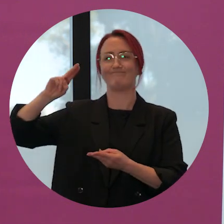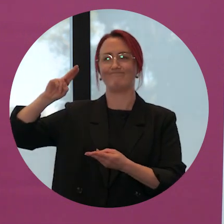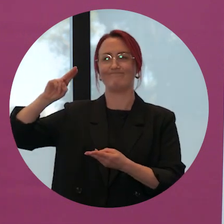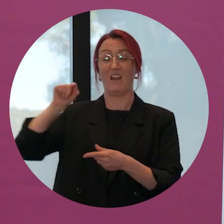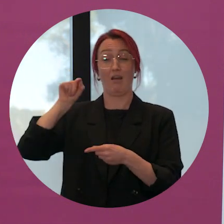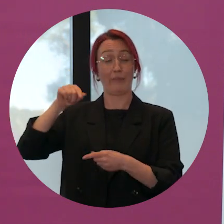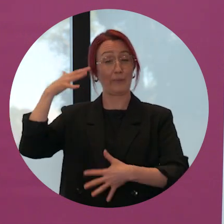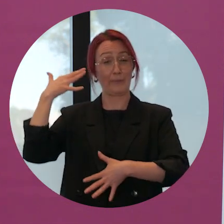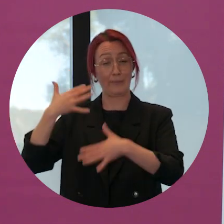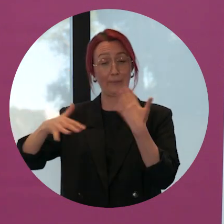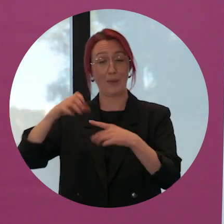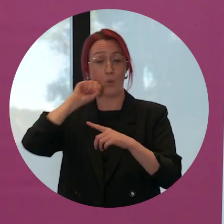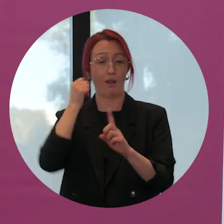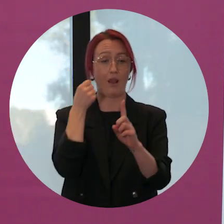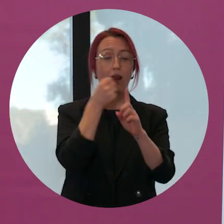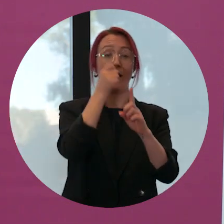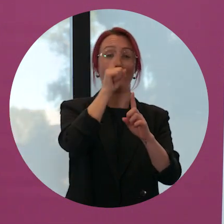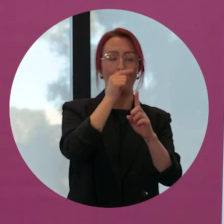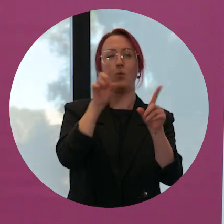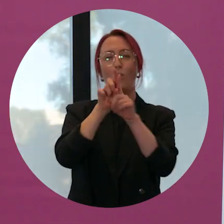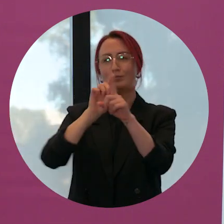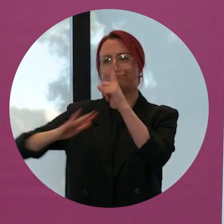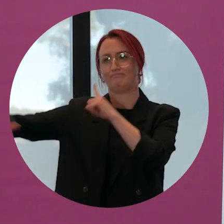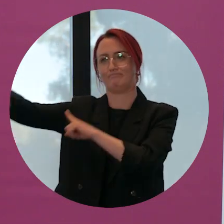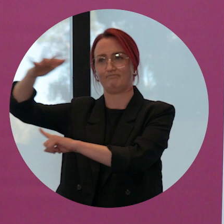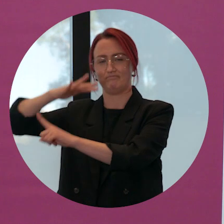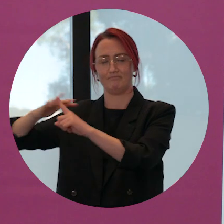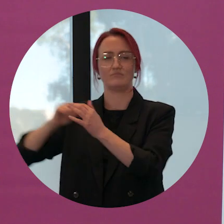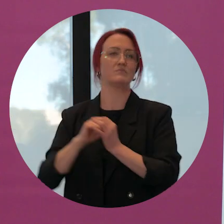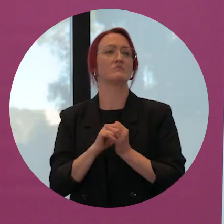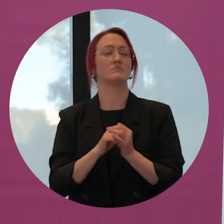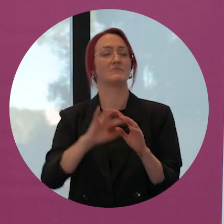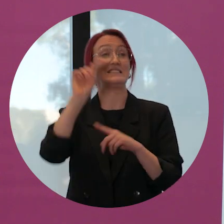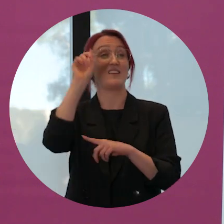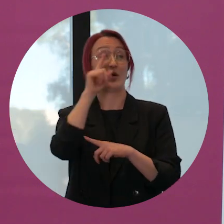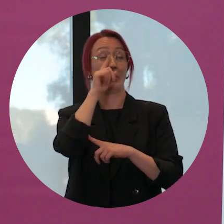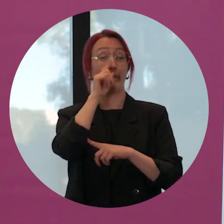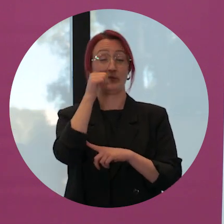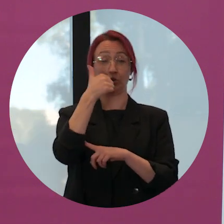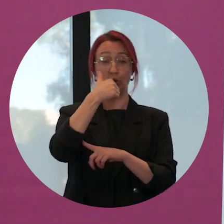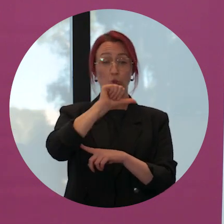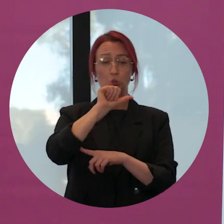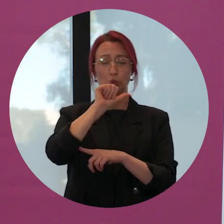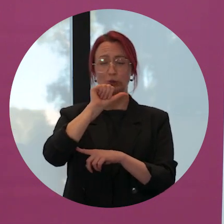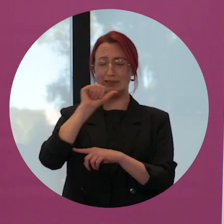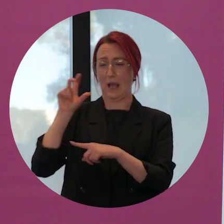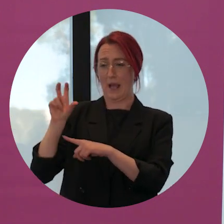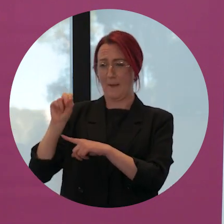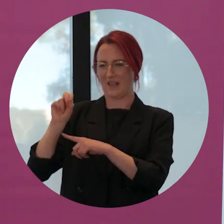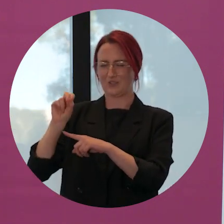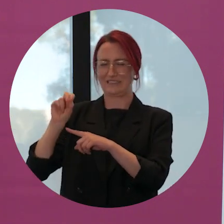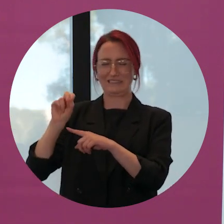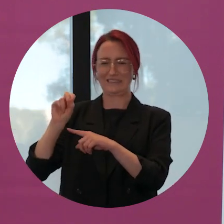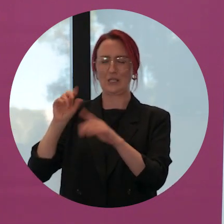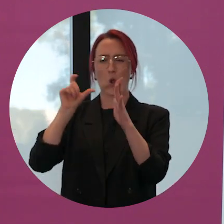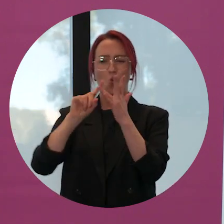harmful effects to the people and to the environment. Currently, people are using corrosive acids for this process, which is